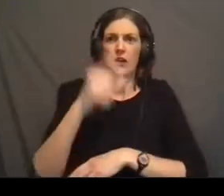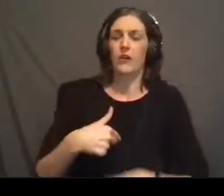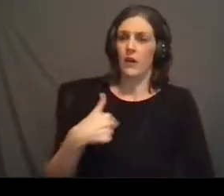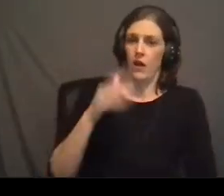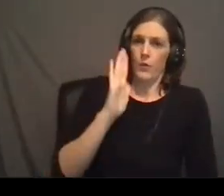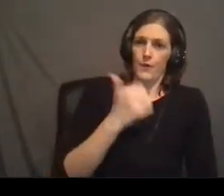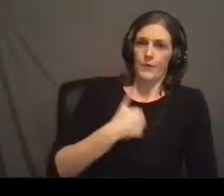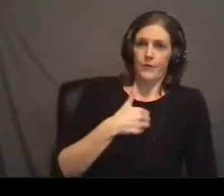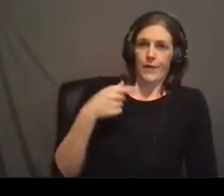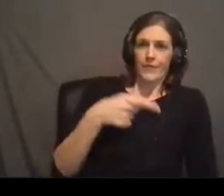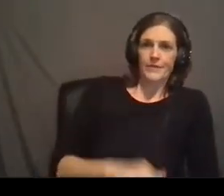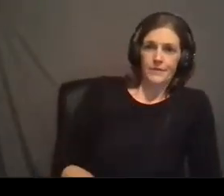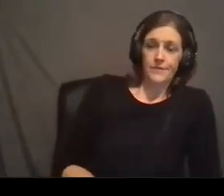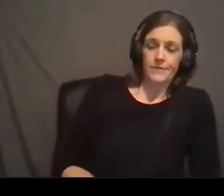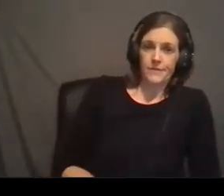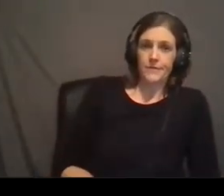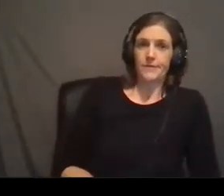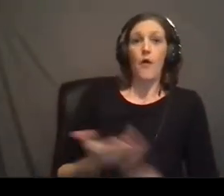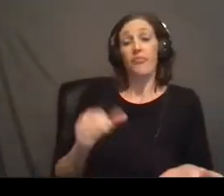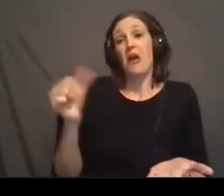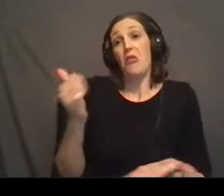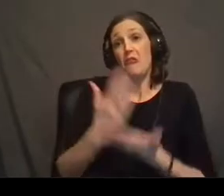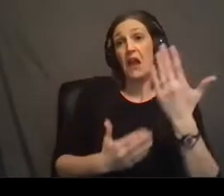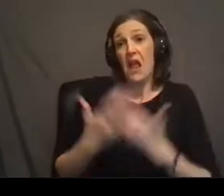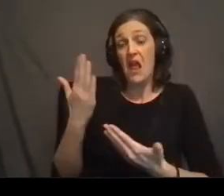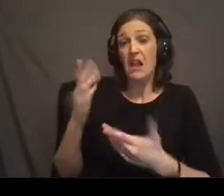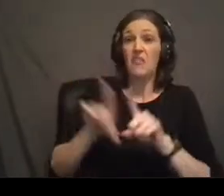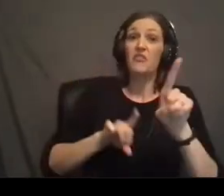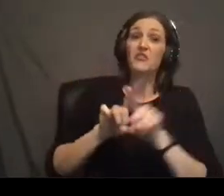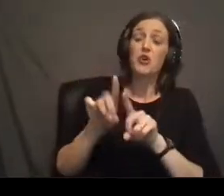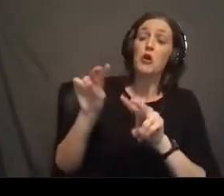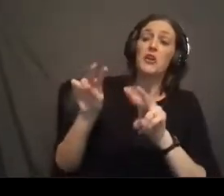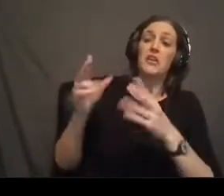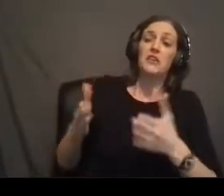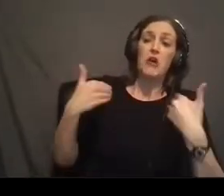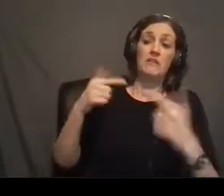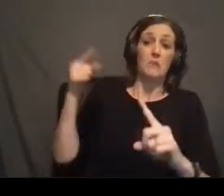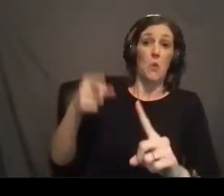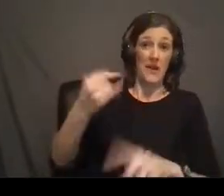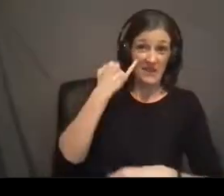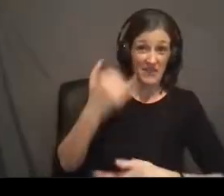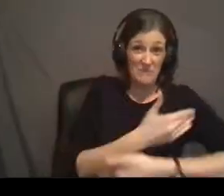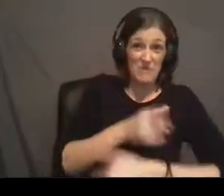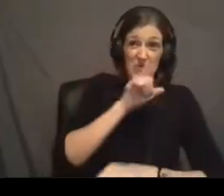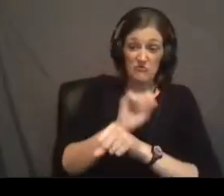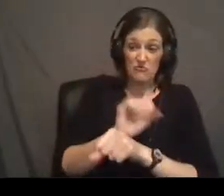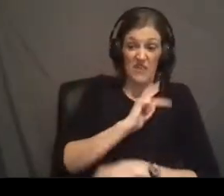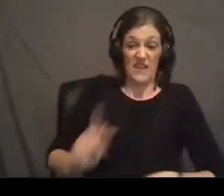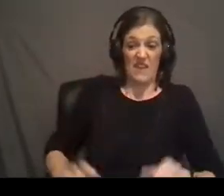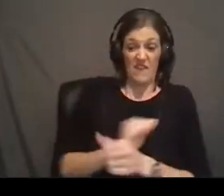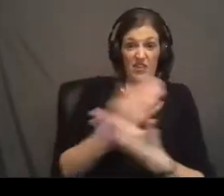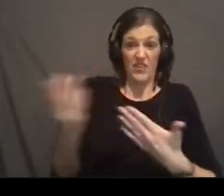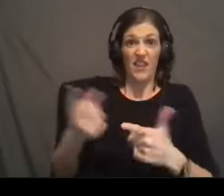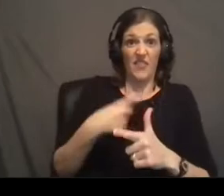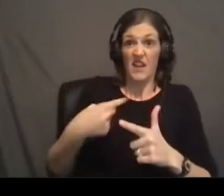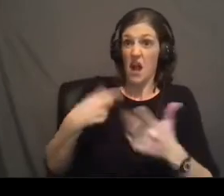this. On the other hand, the Stargazer's got a point. If this baby will truly be the king of everything, then I want in